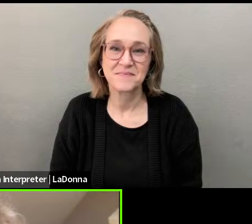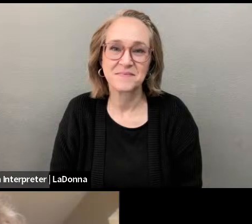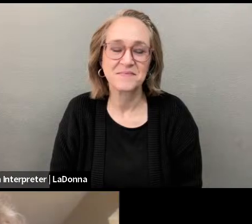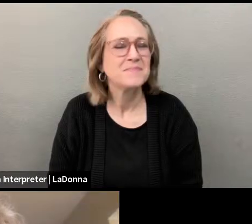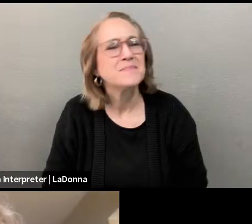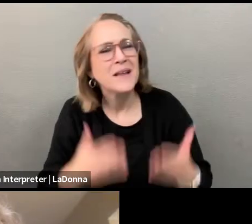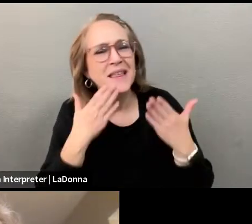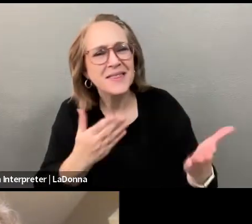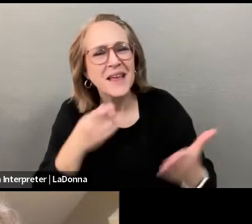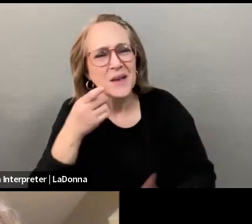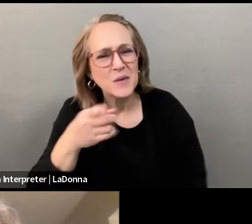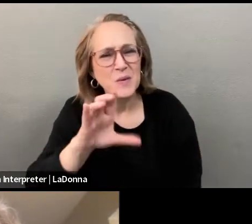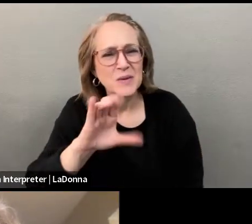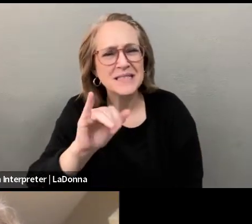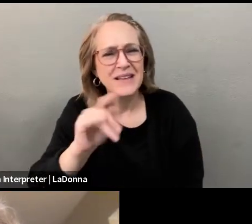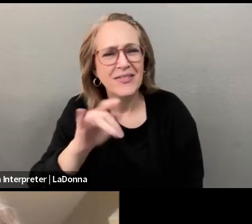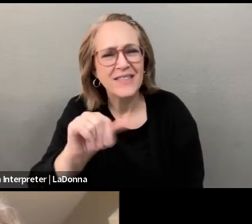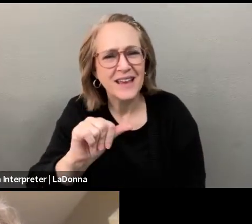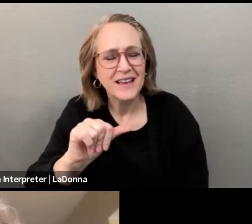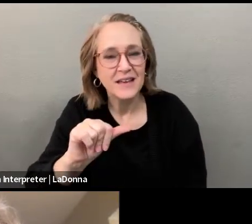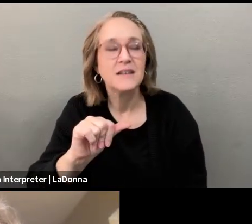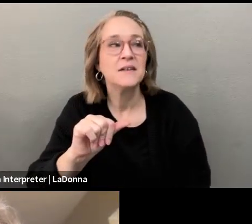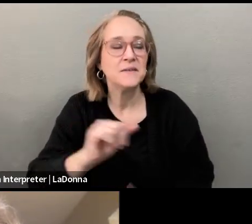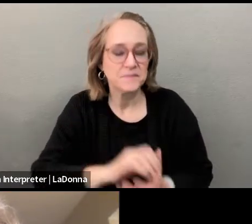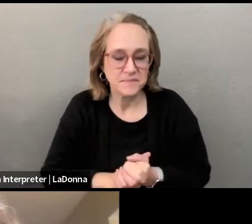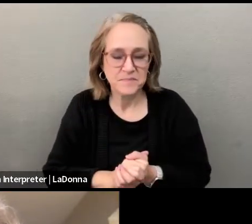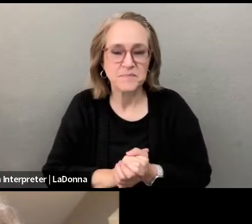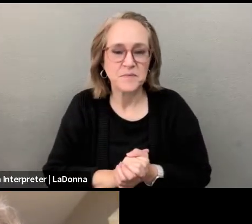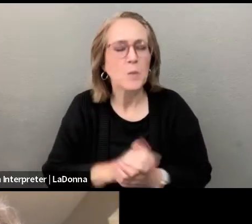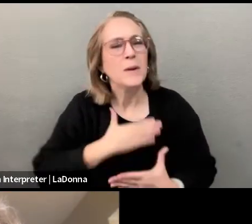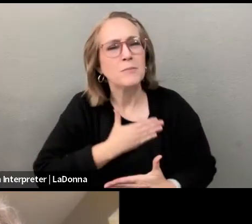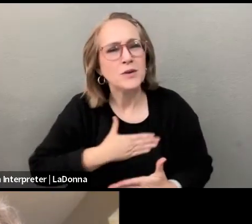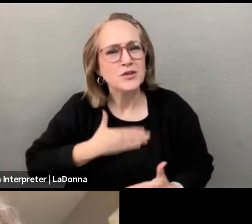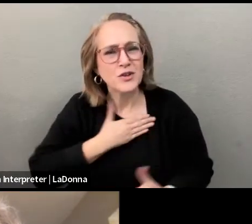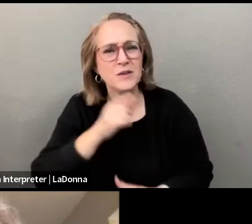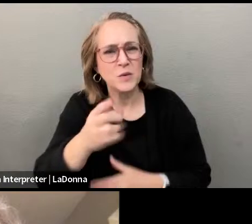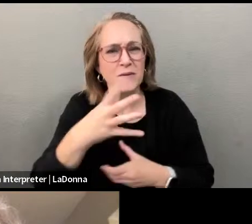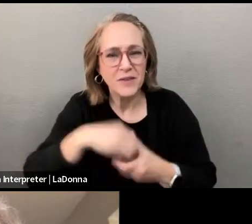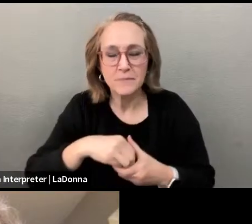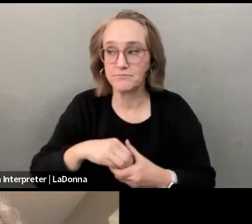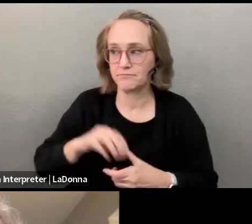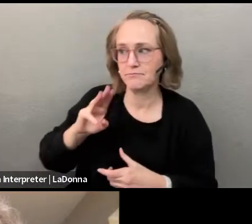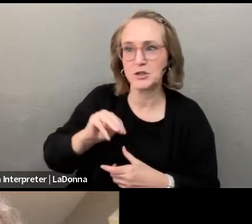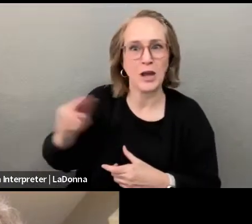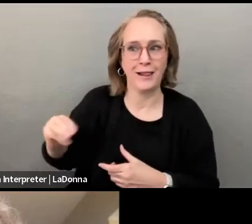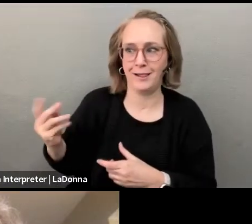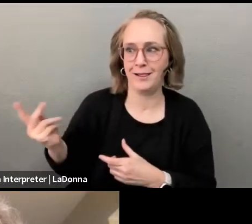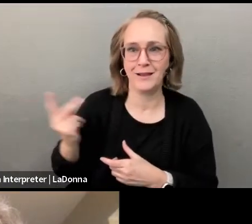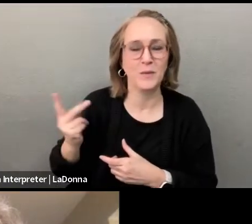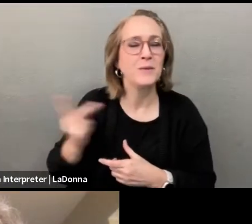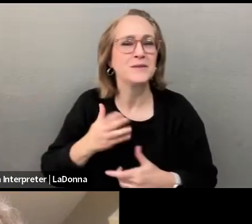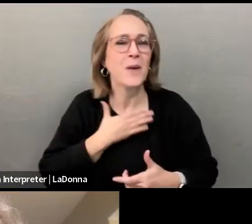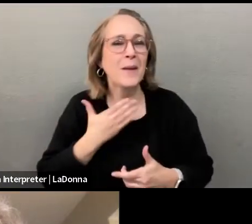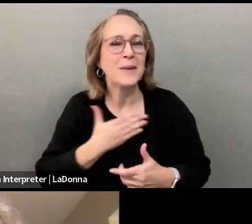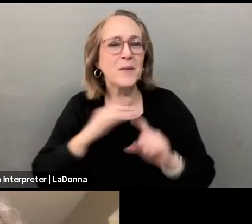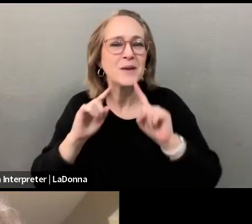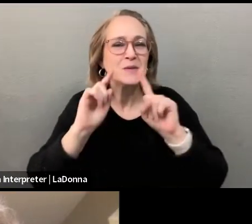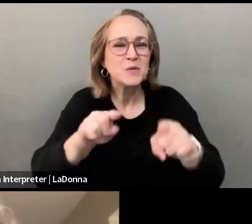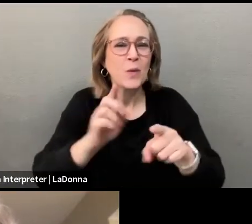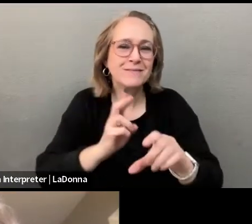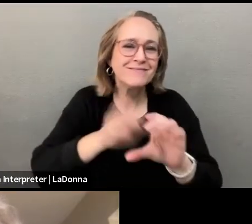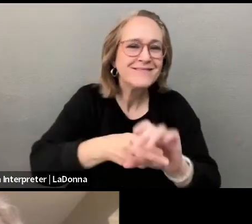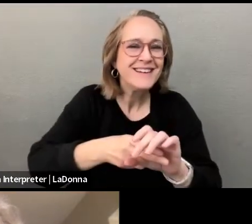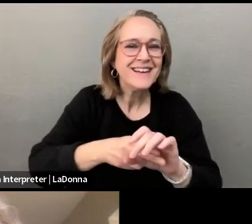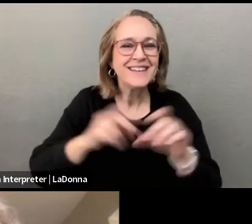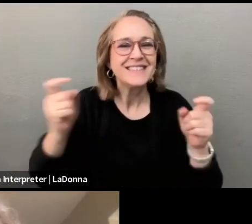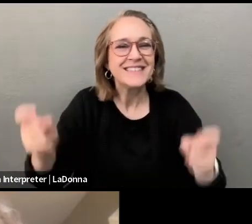Thank you, Cynthia. We appreciate you being here, and Michelle and I were so happy that we could join you for the 40th celebration,